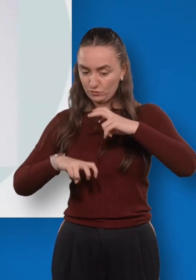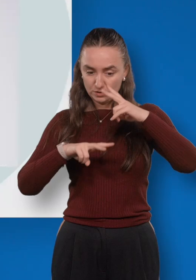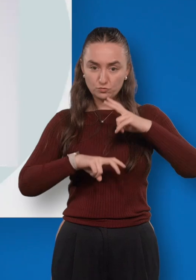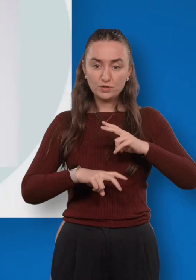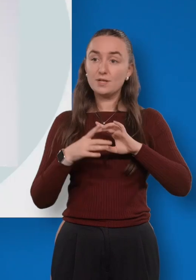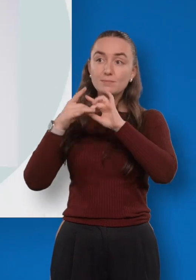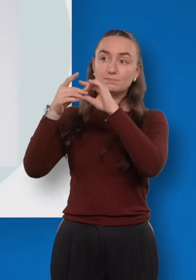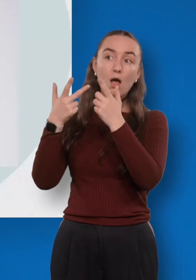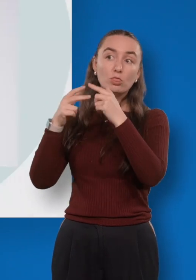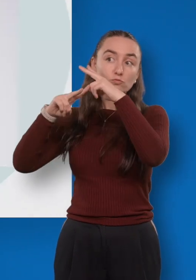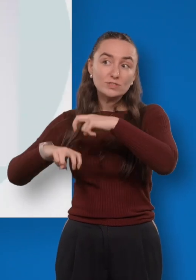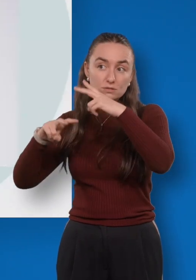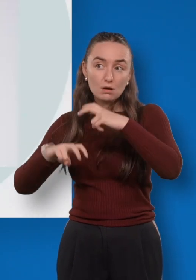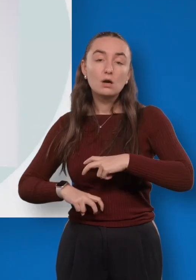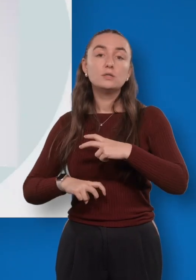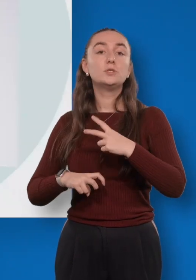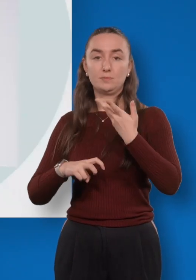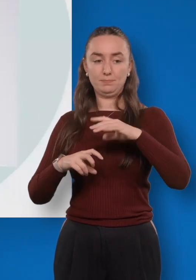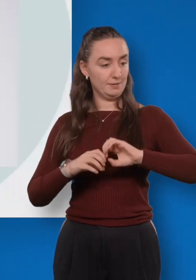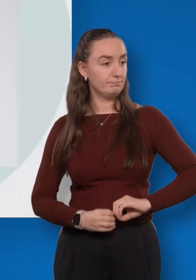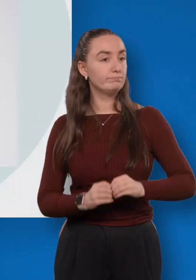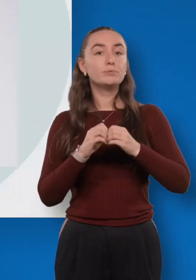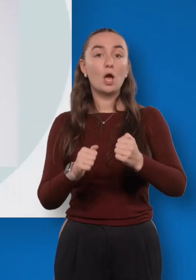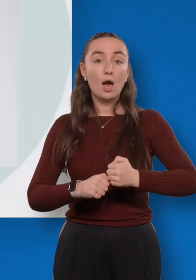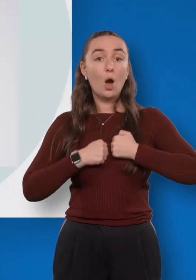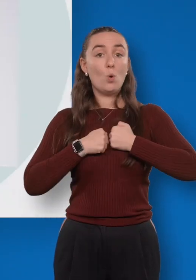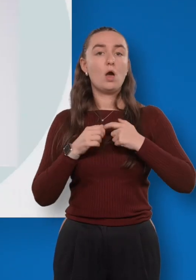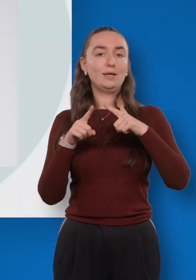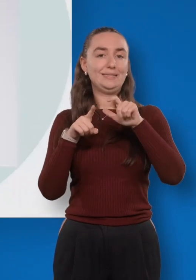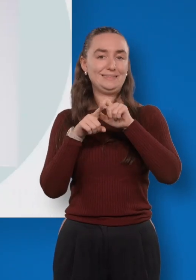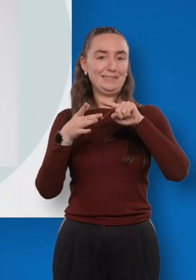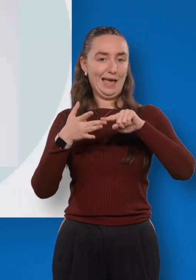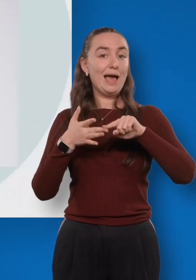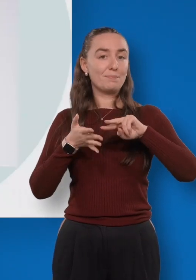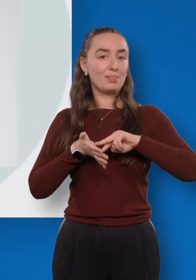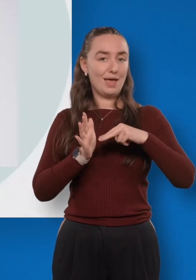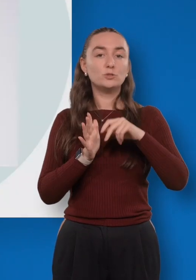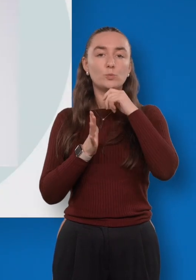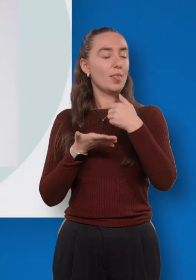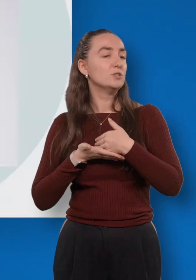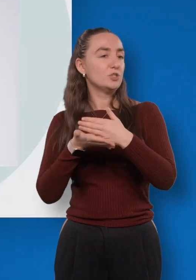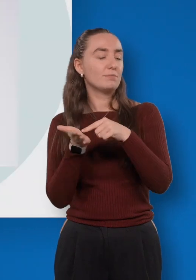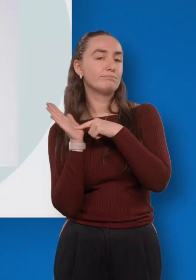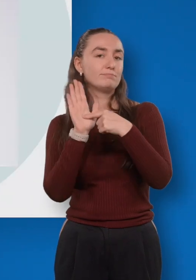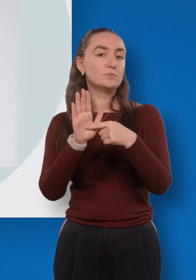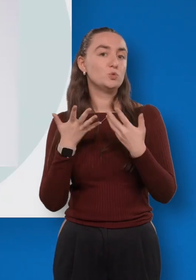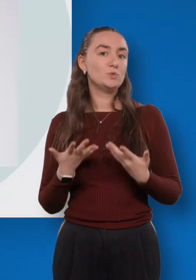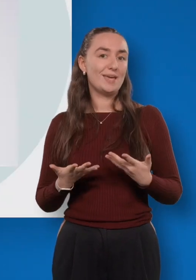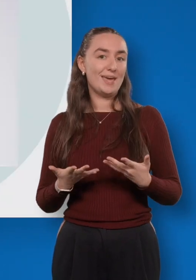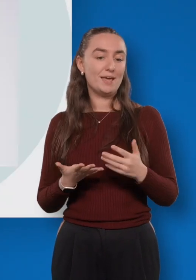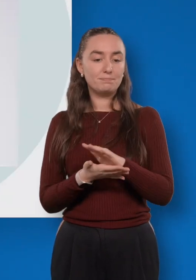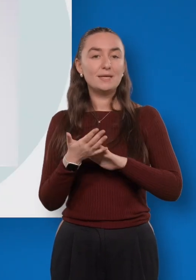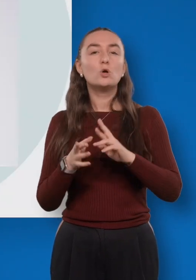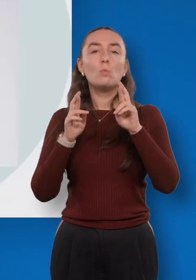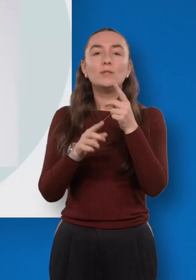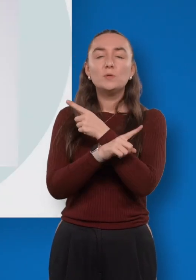with researchers. So we have actually developed our own EDI plan, and that's primarily what we're going to be sharing with you today. And then hopefully for you to